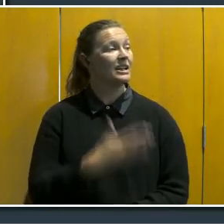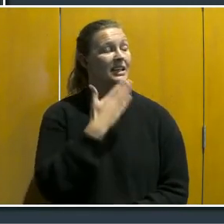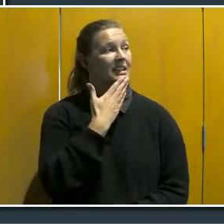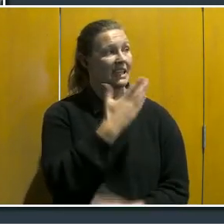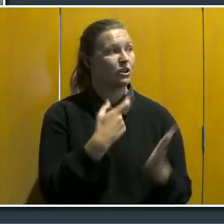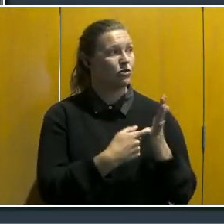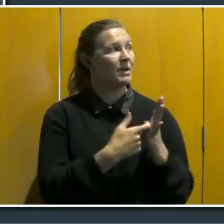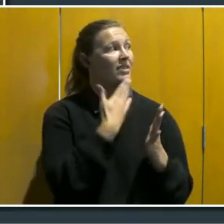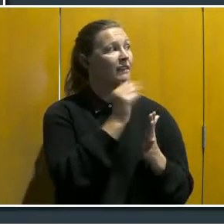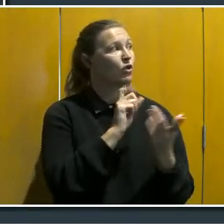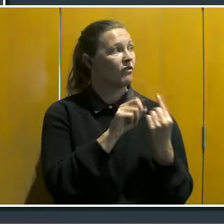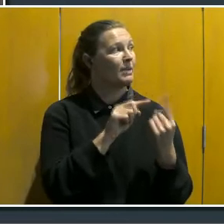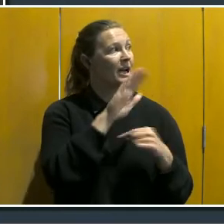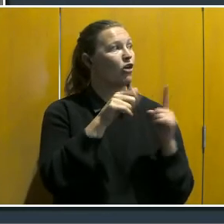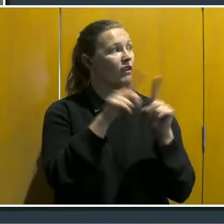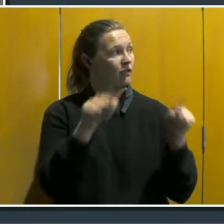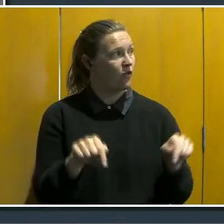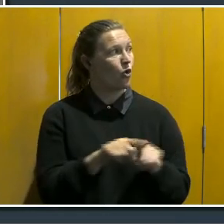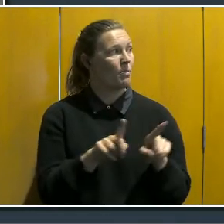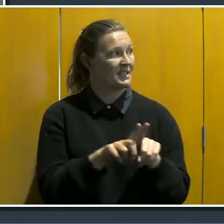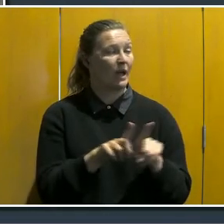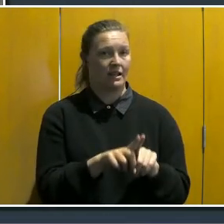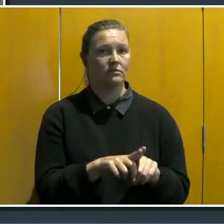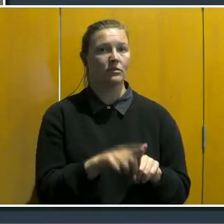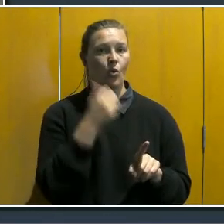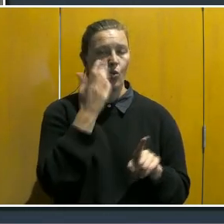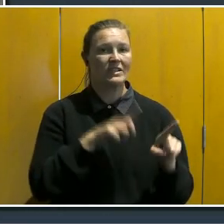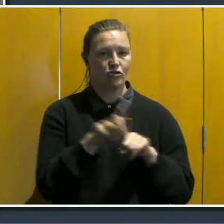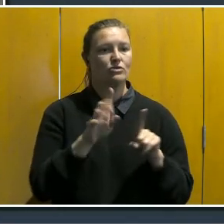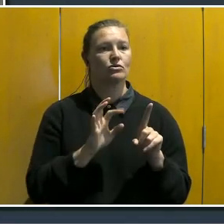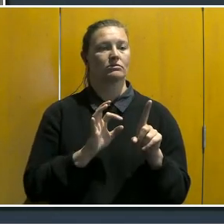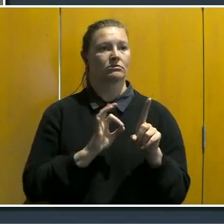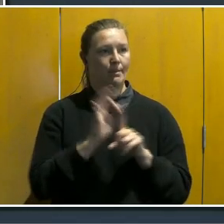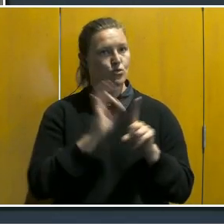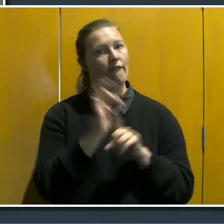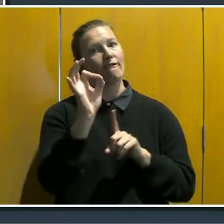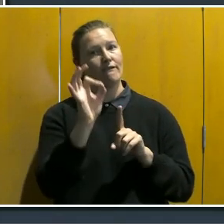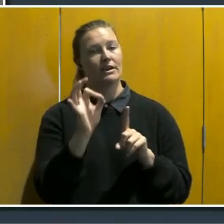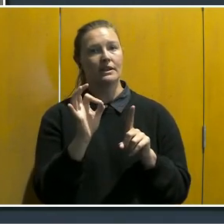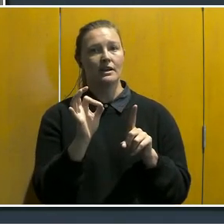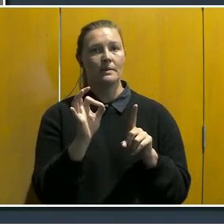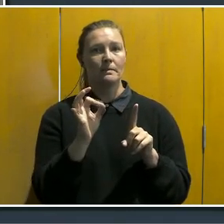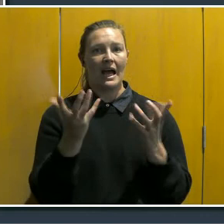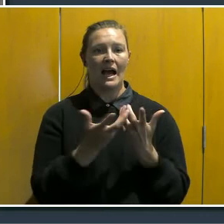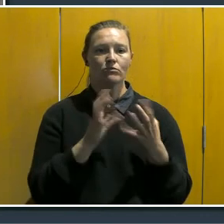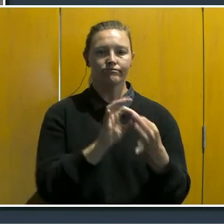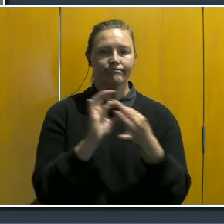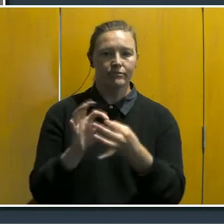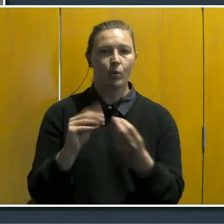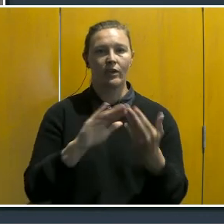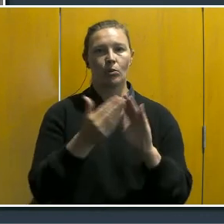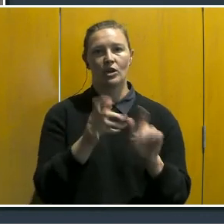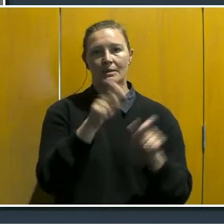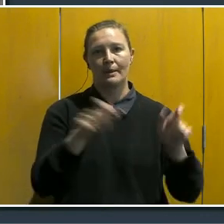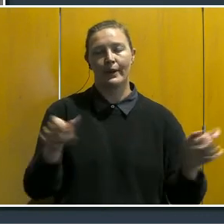Thank you, Robert, and thank you for your feedback on the form as well. Obviously, we're always striving to improve the way that we engage with community members, so